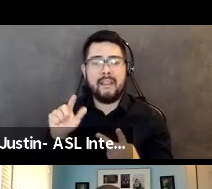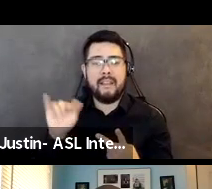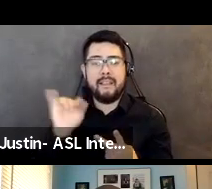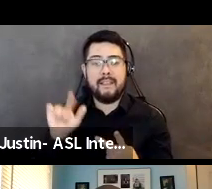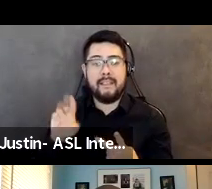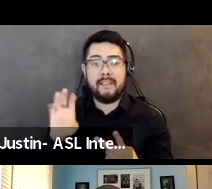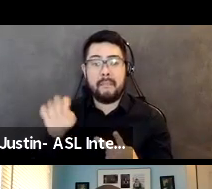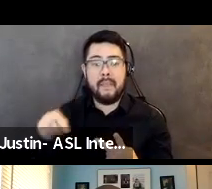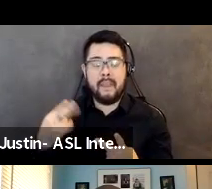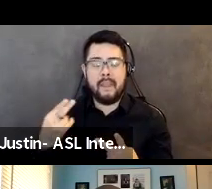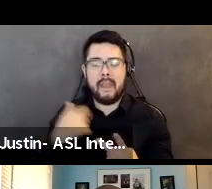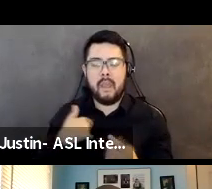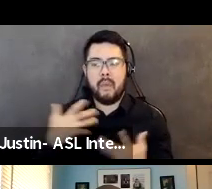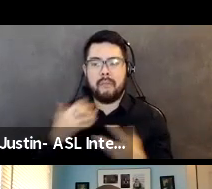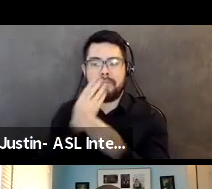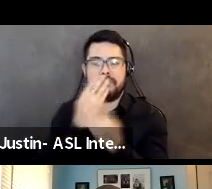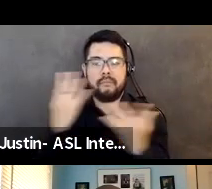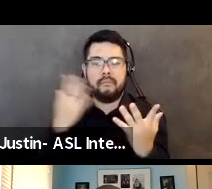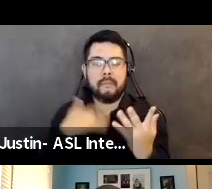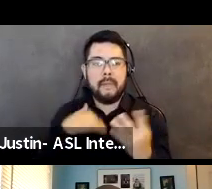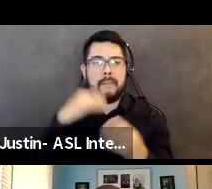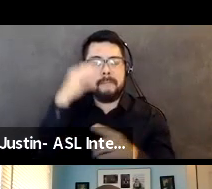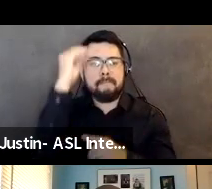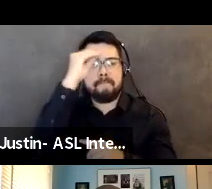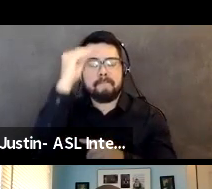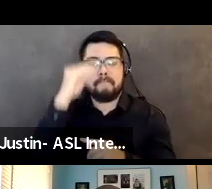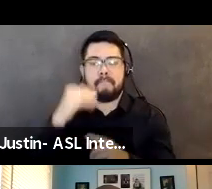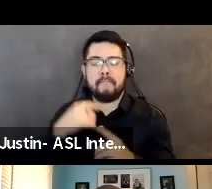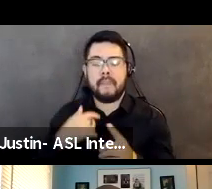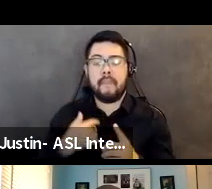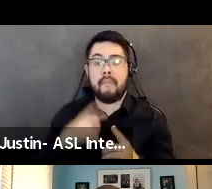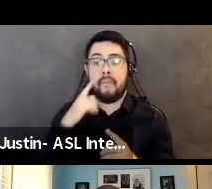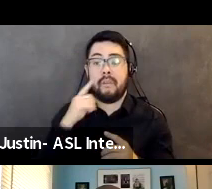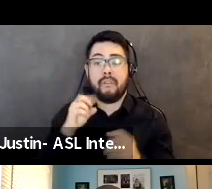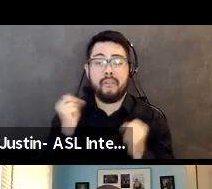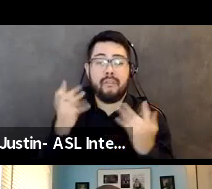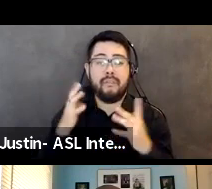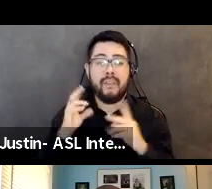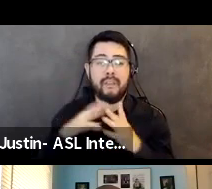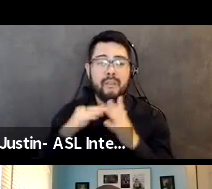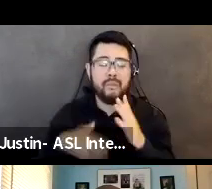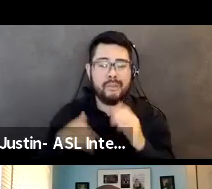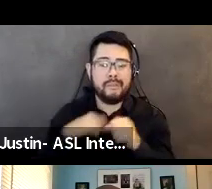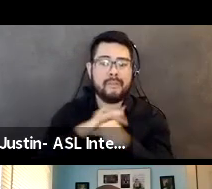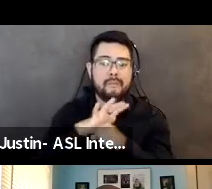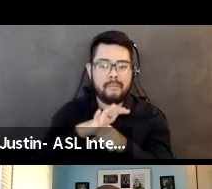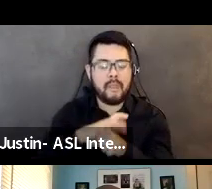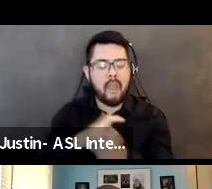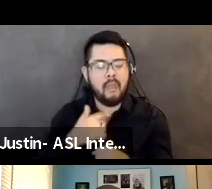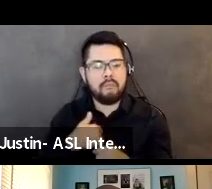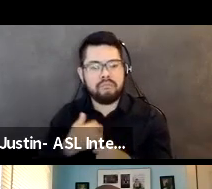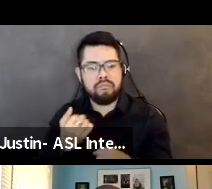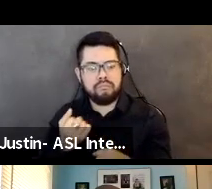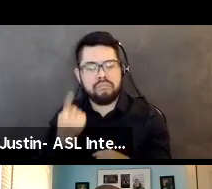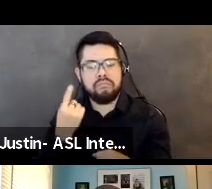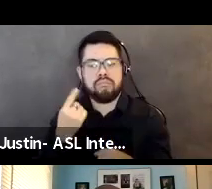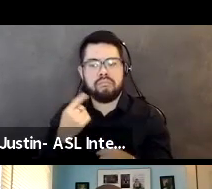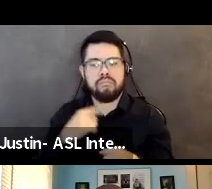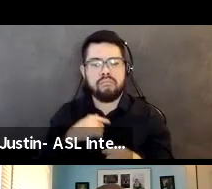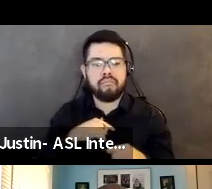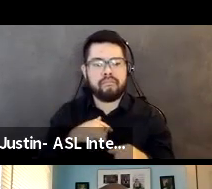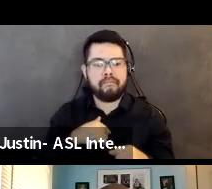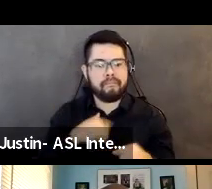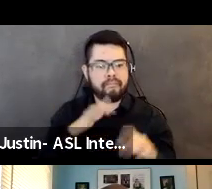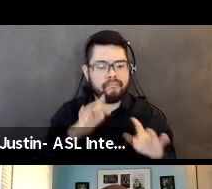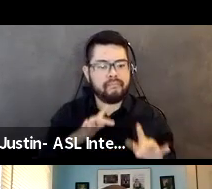my reflections about overcrowding um i have grown to be sympathetic for sure i don't think anybody wants to have